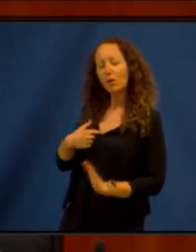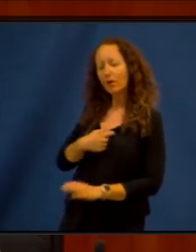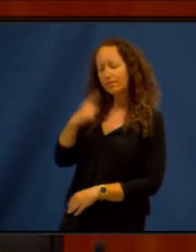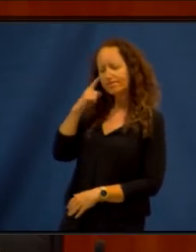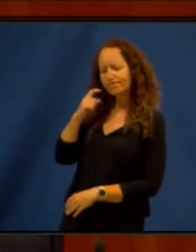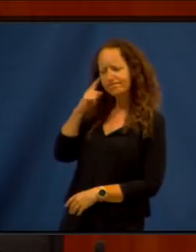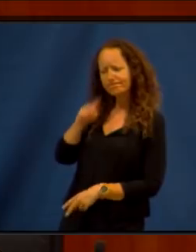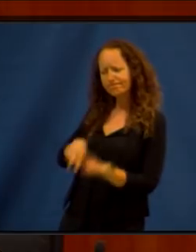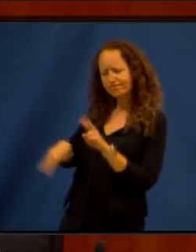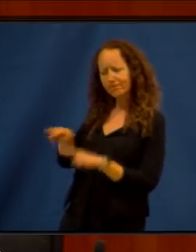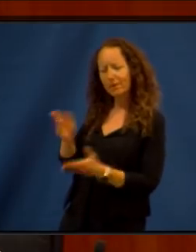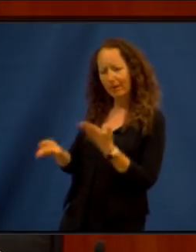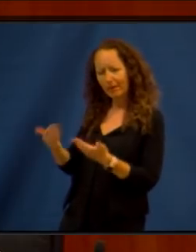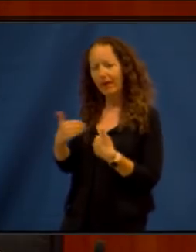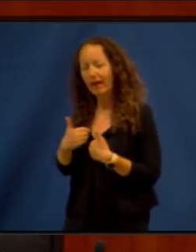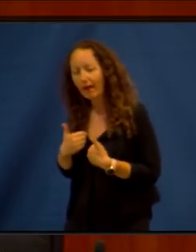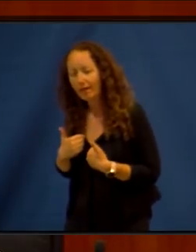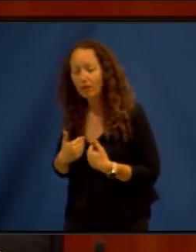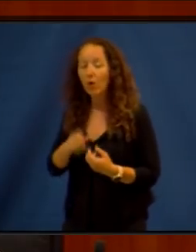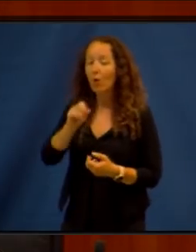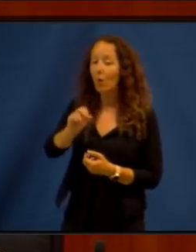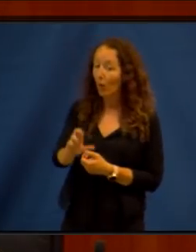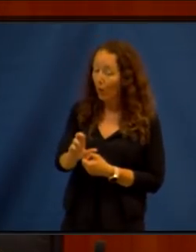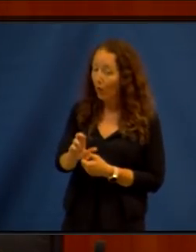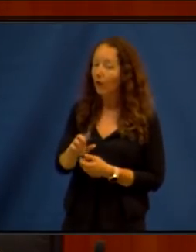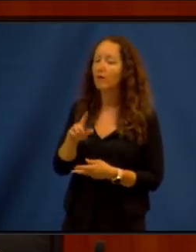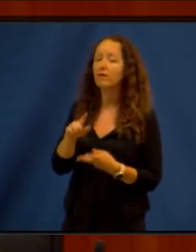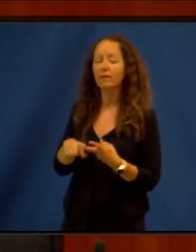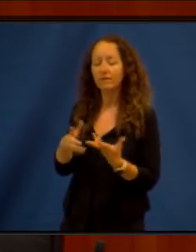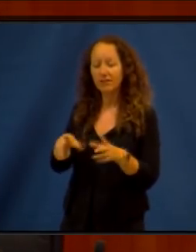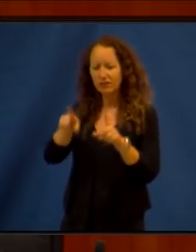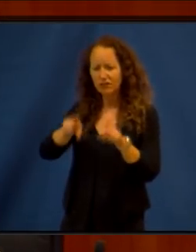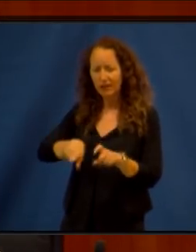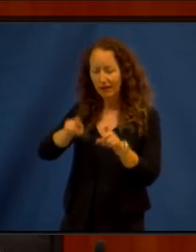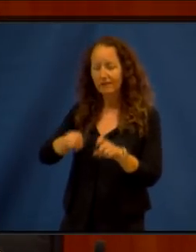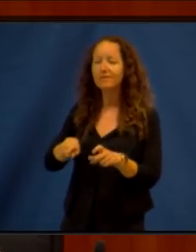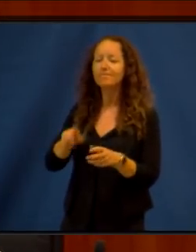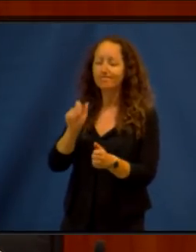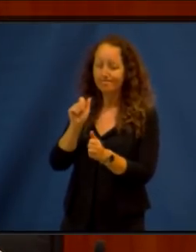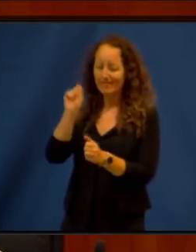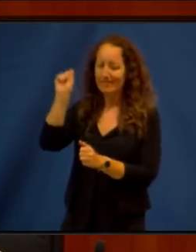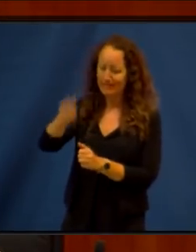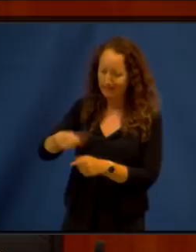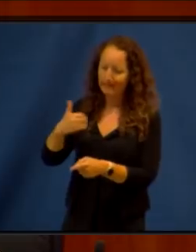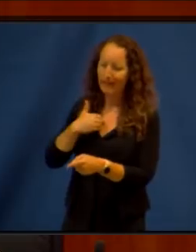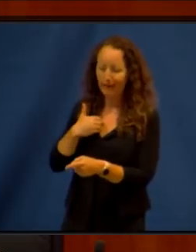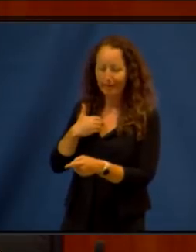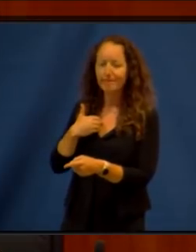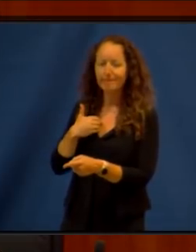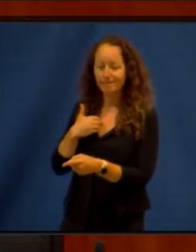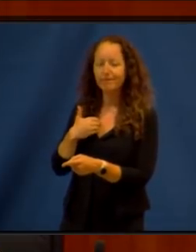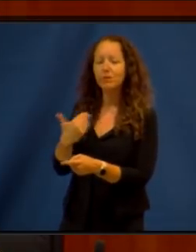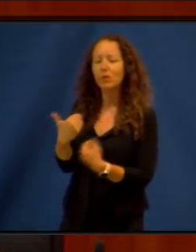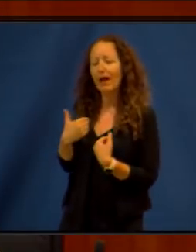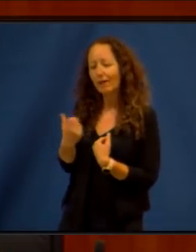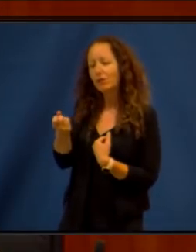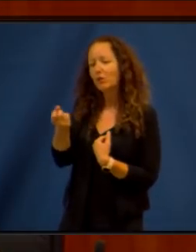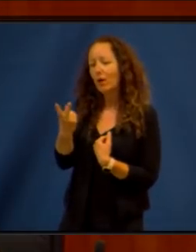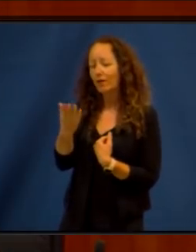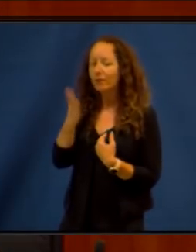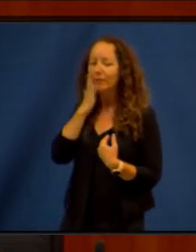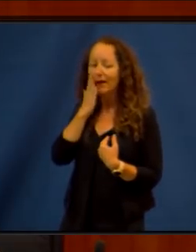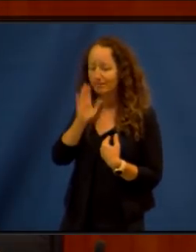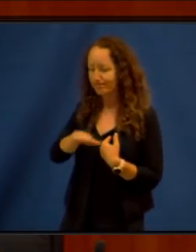or those that have been tested and have been confirmed that they do have the COVID virus. So that's a 12-bed unit.